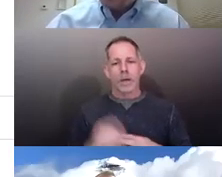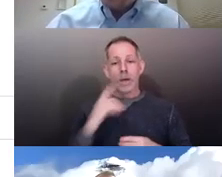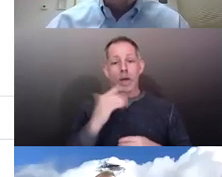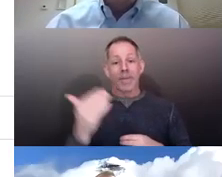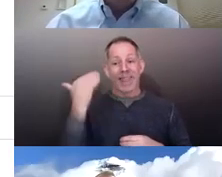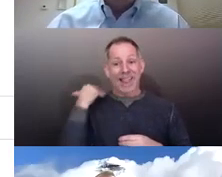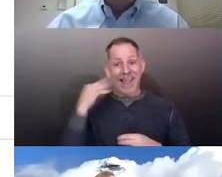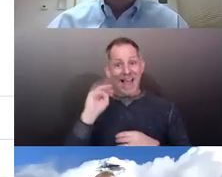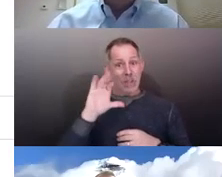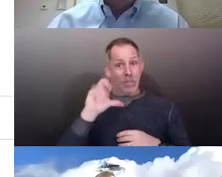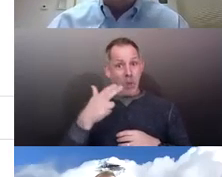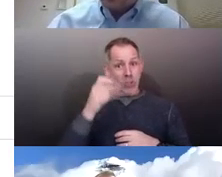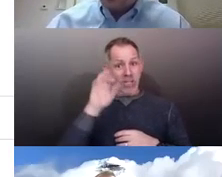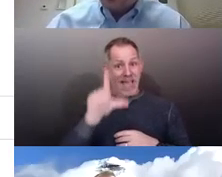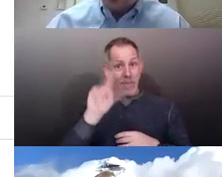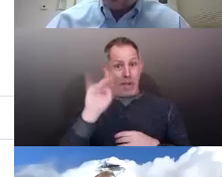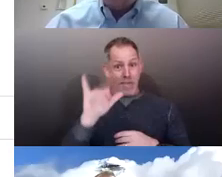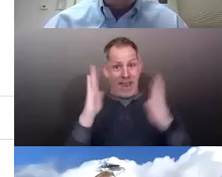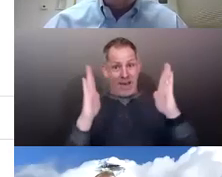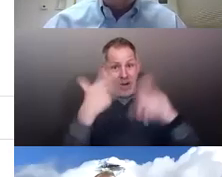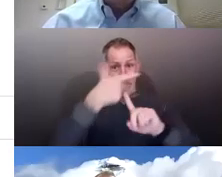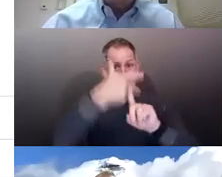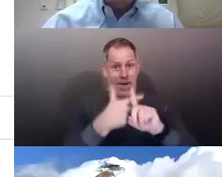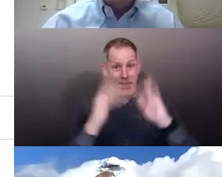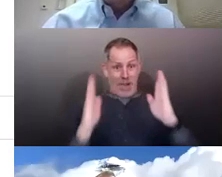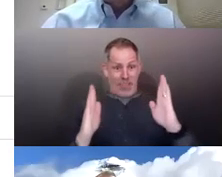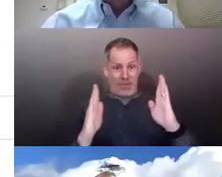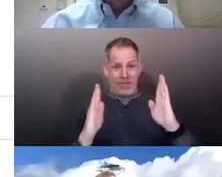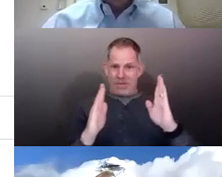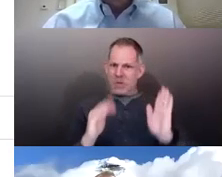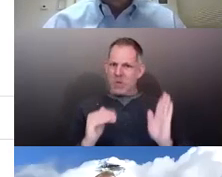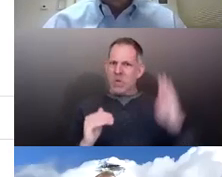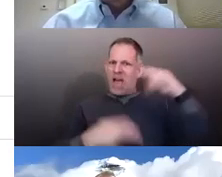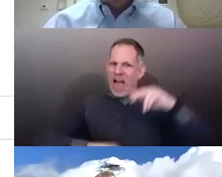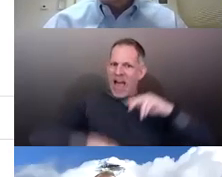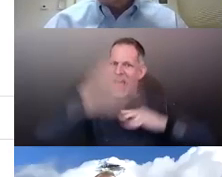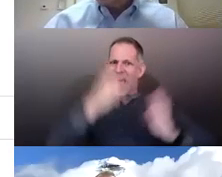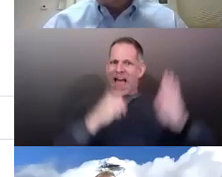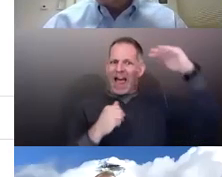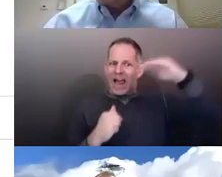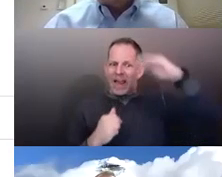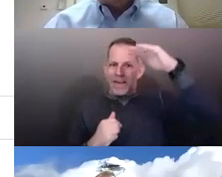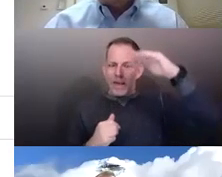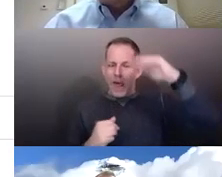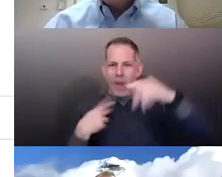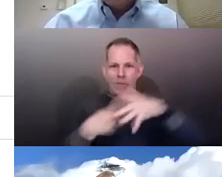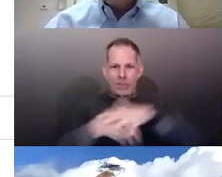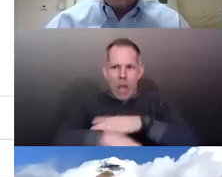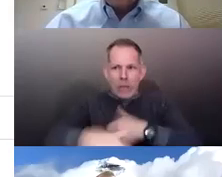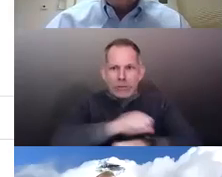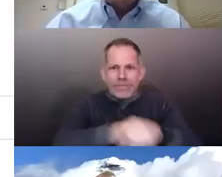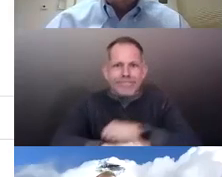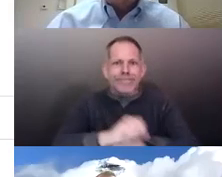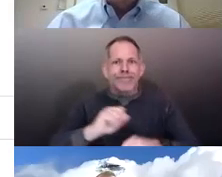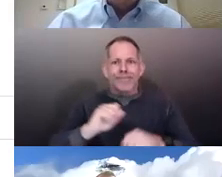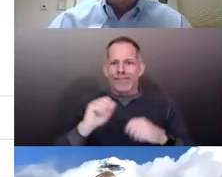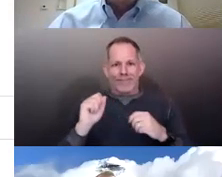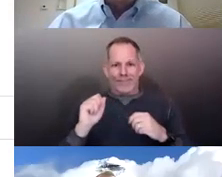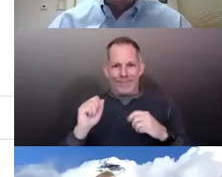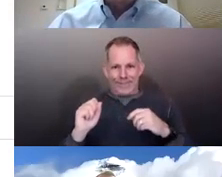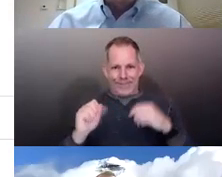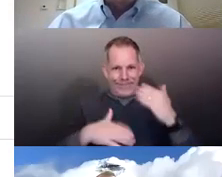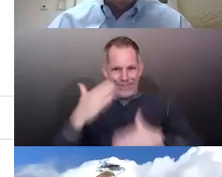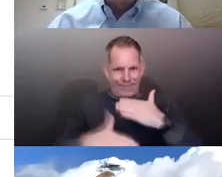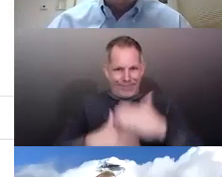out of that. They've been doing a tremendous job of keeping our older adults needing